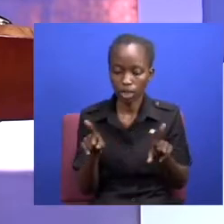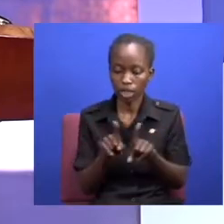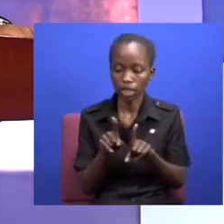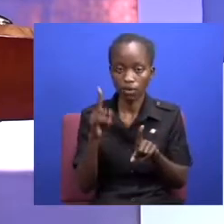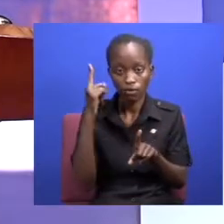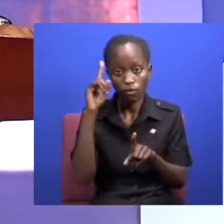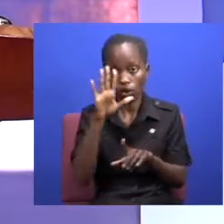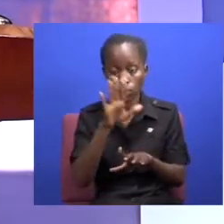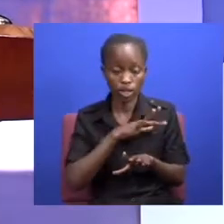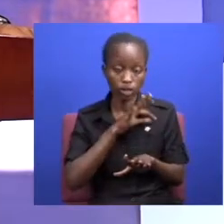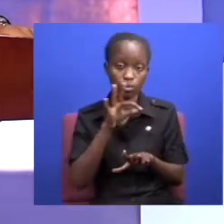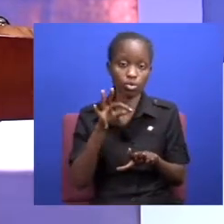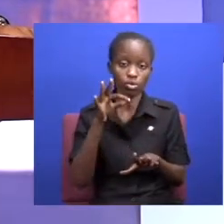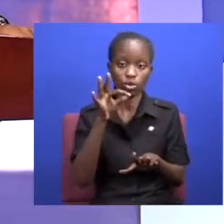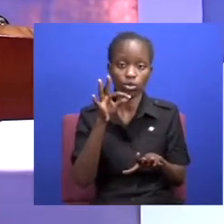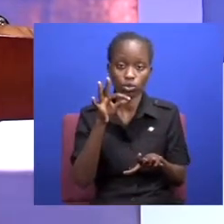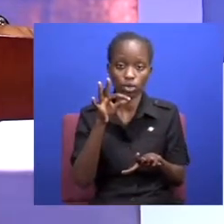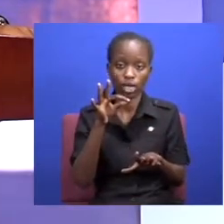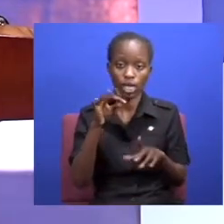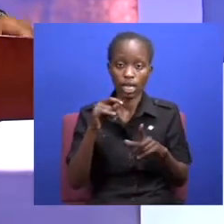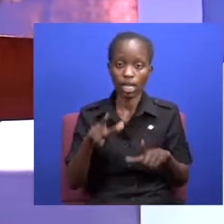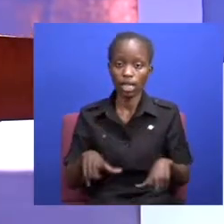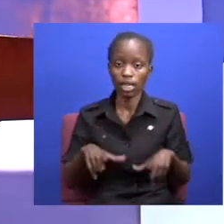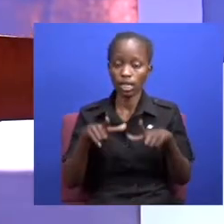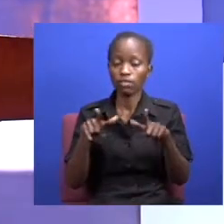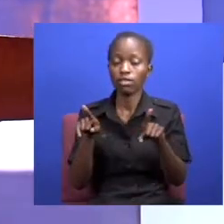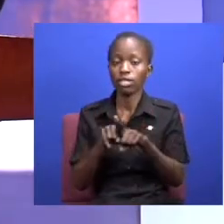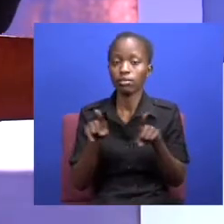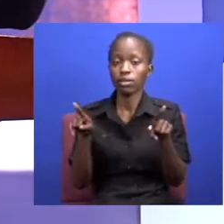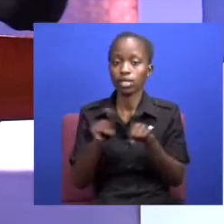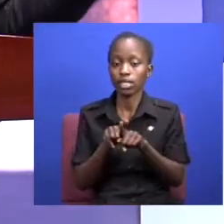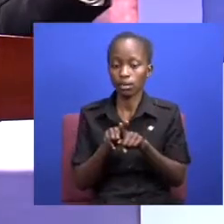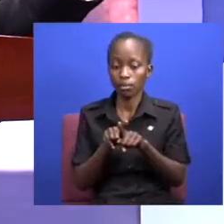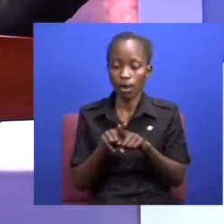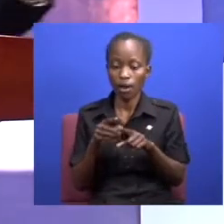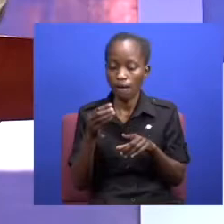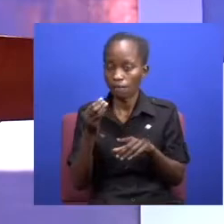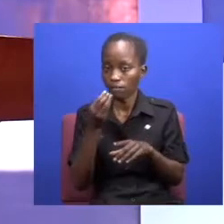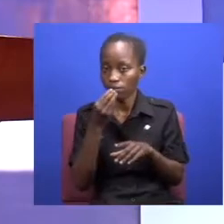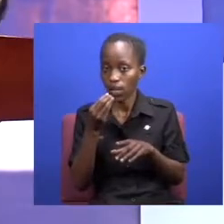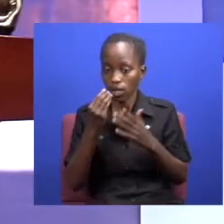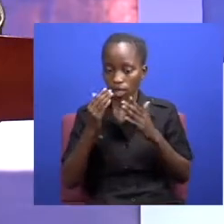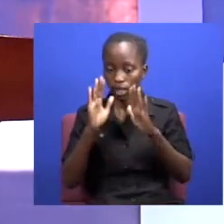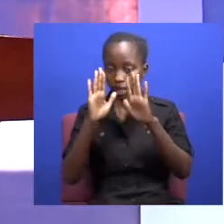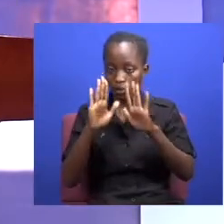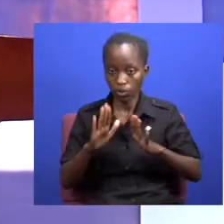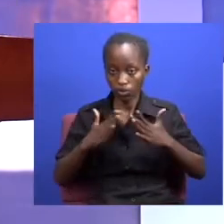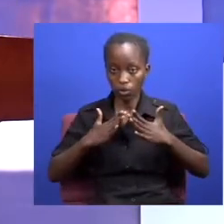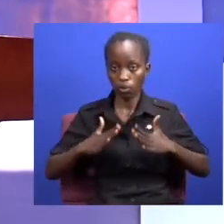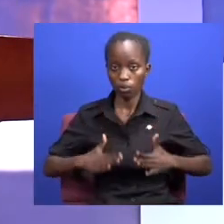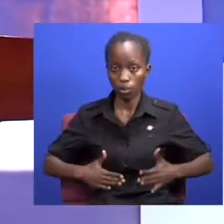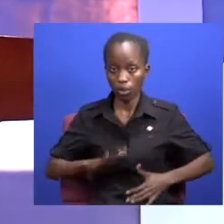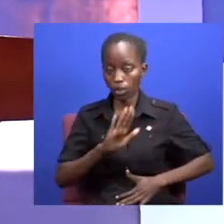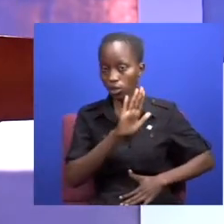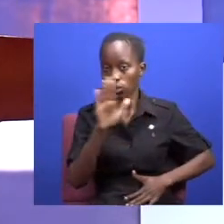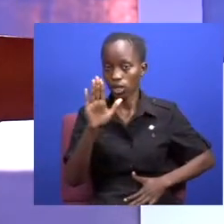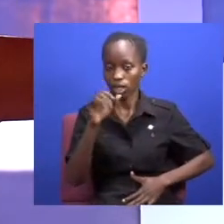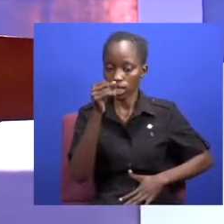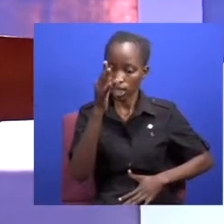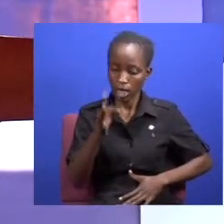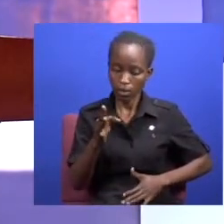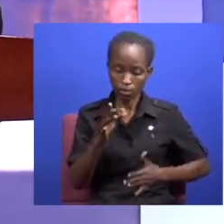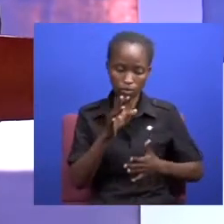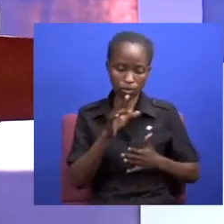important for your spiritual nourishment as food is important for your body. So that if you're